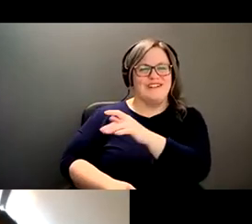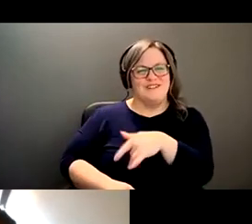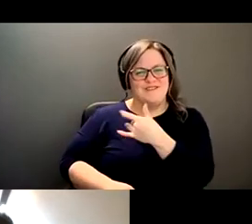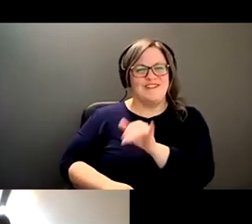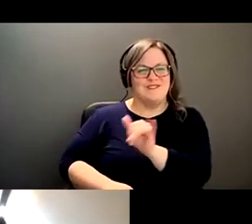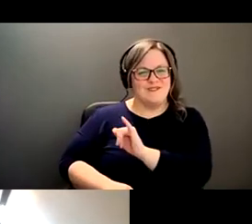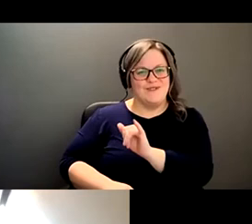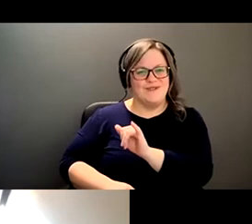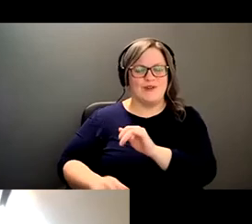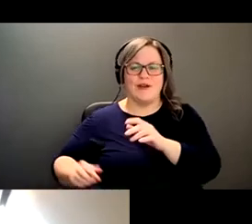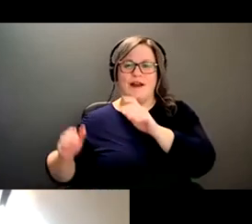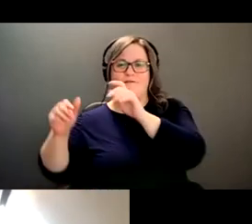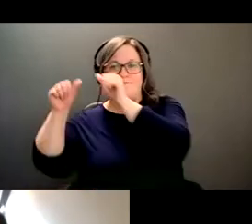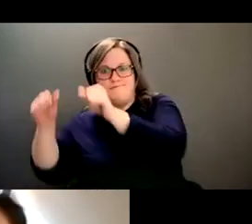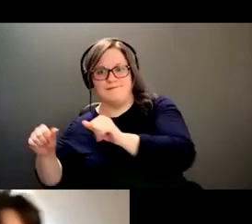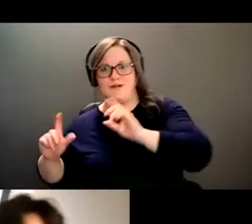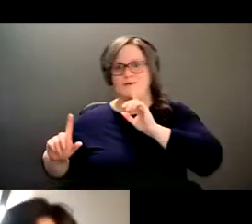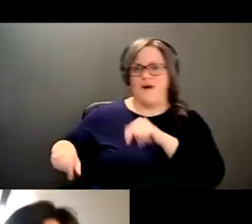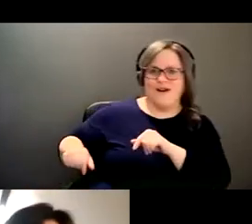actually, we'll get to that later.